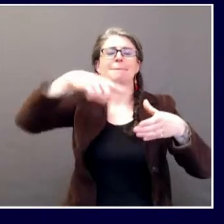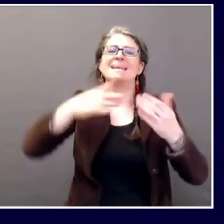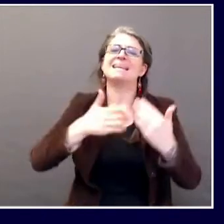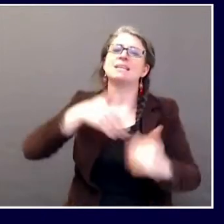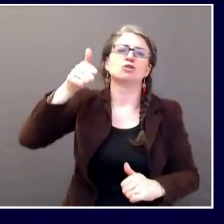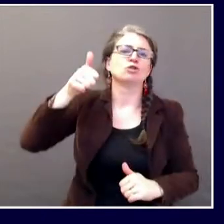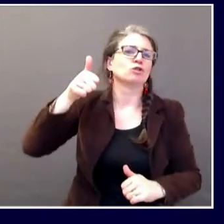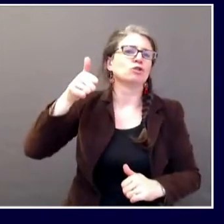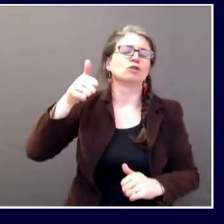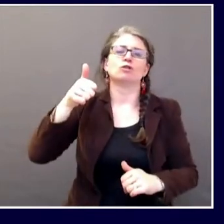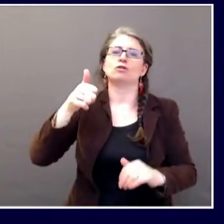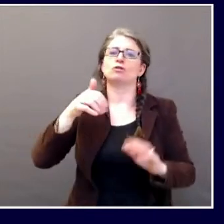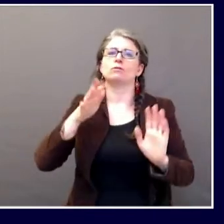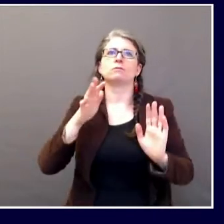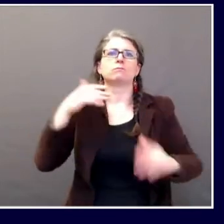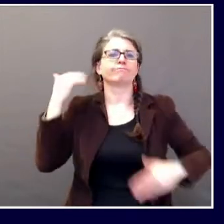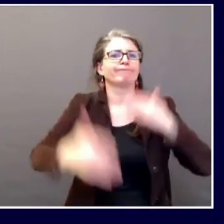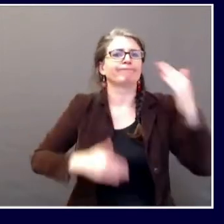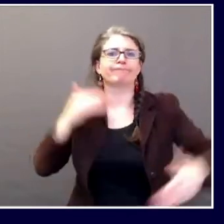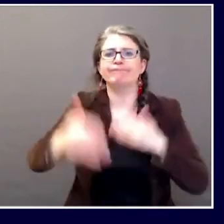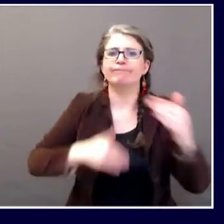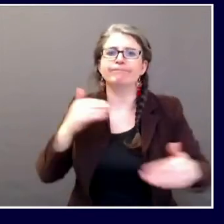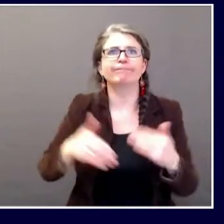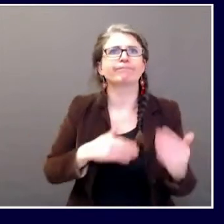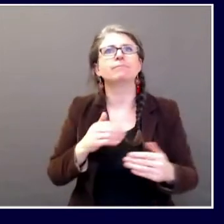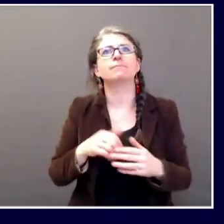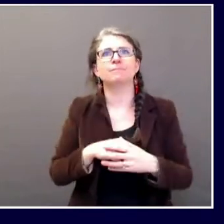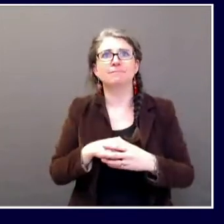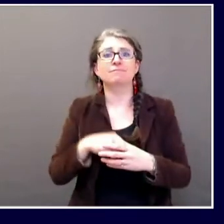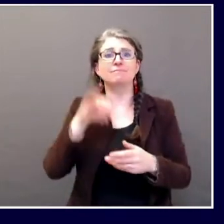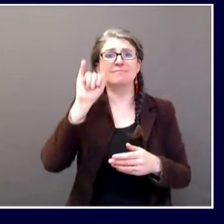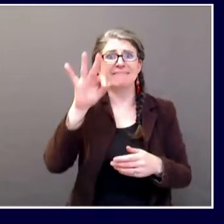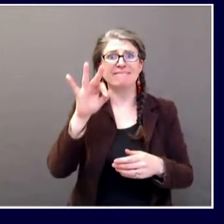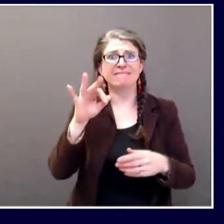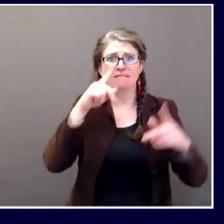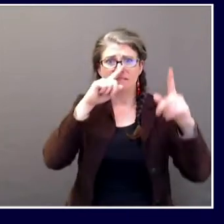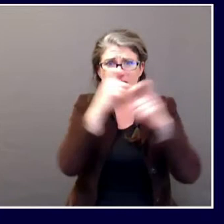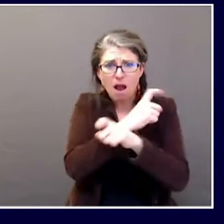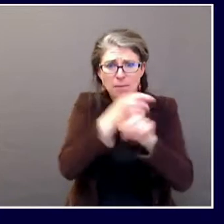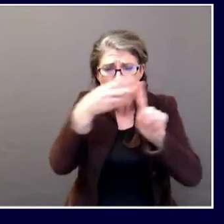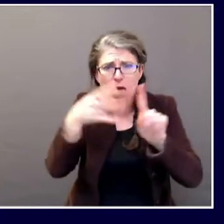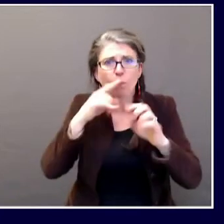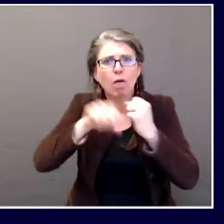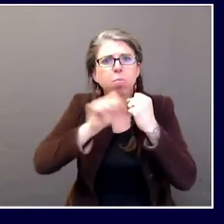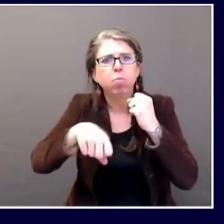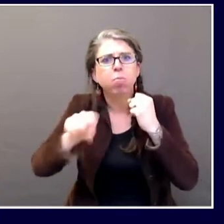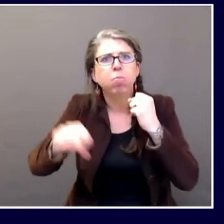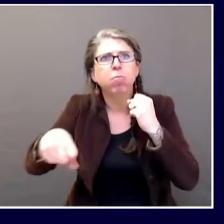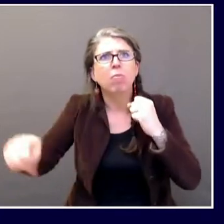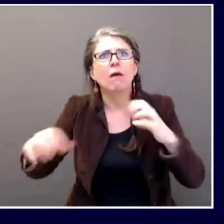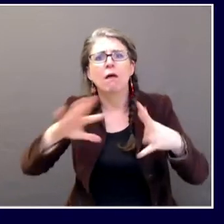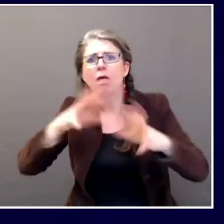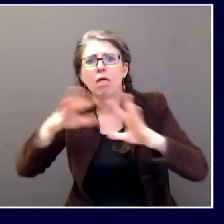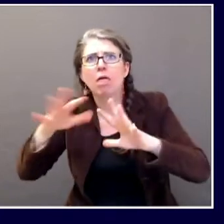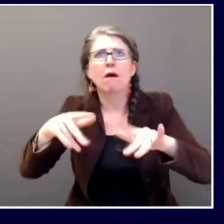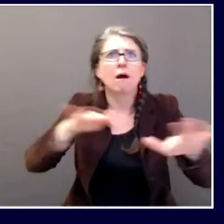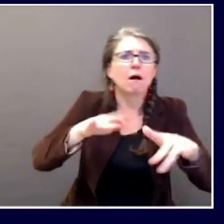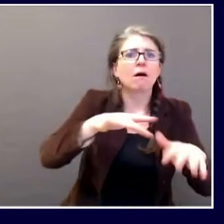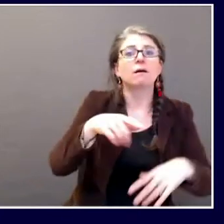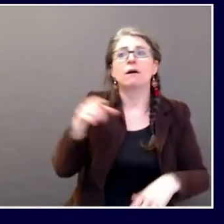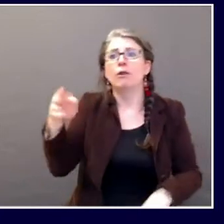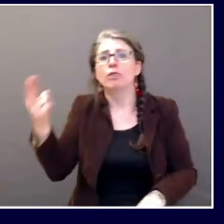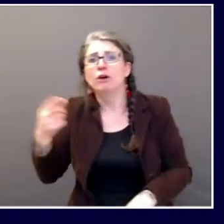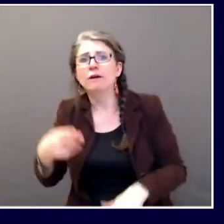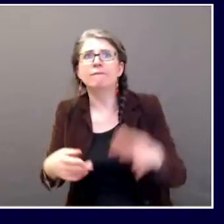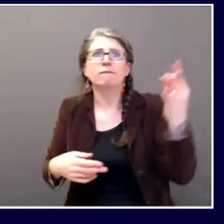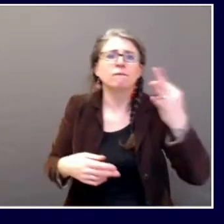next week, next month. Again, some providers may be looking at their rosters of patients and saying, within this